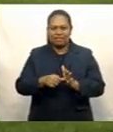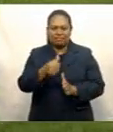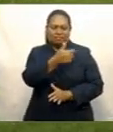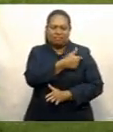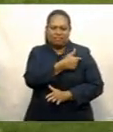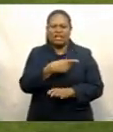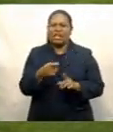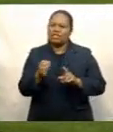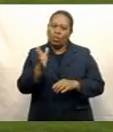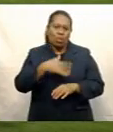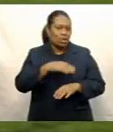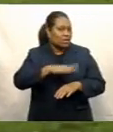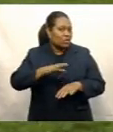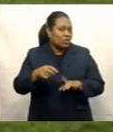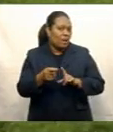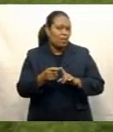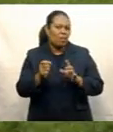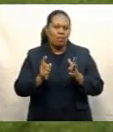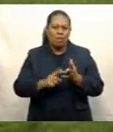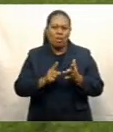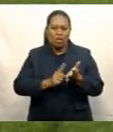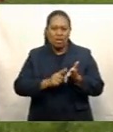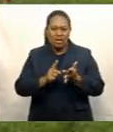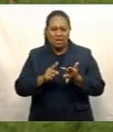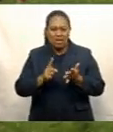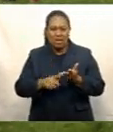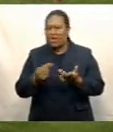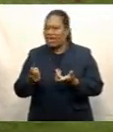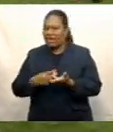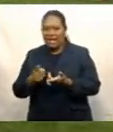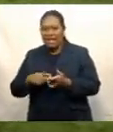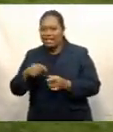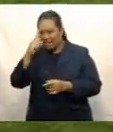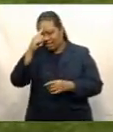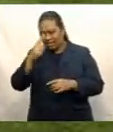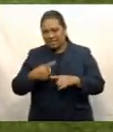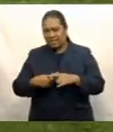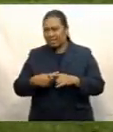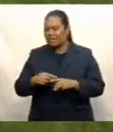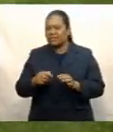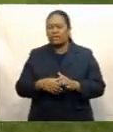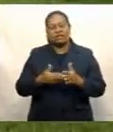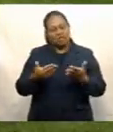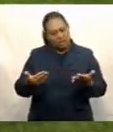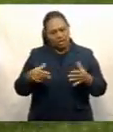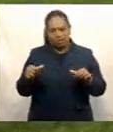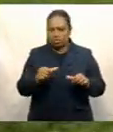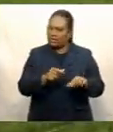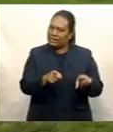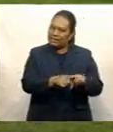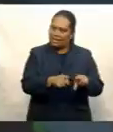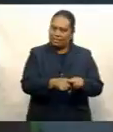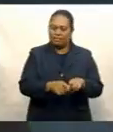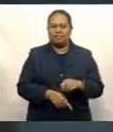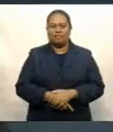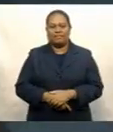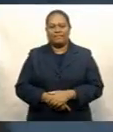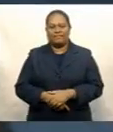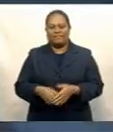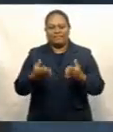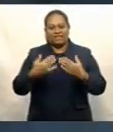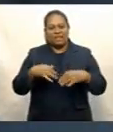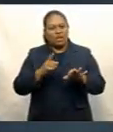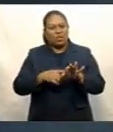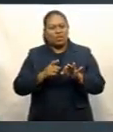polio. That's how we eradicated polio, measles and everything. So what is different now? I don't understand. When questioned